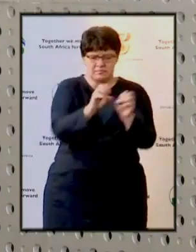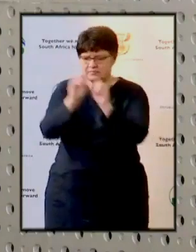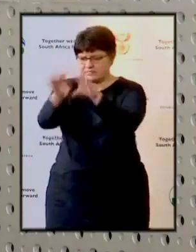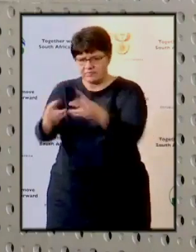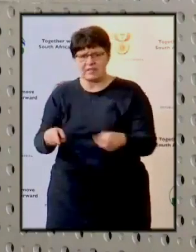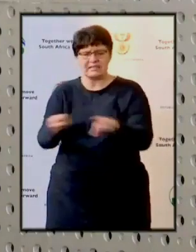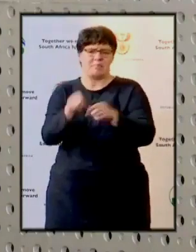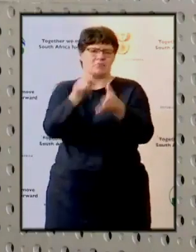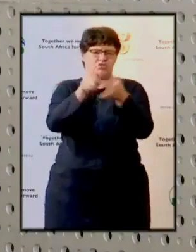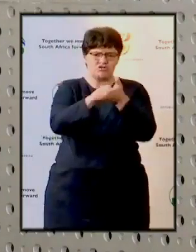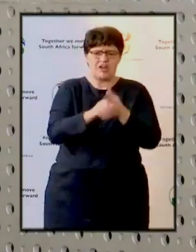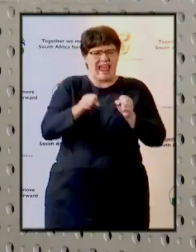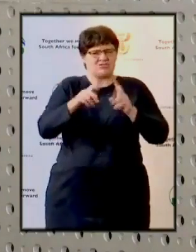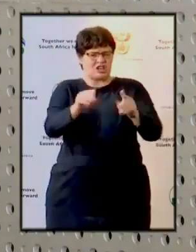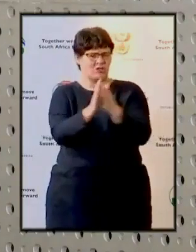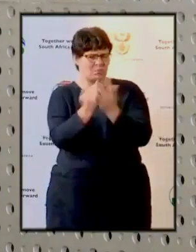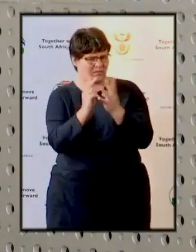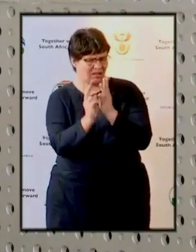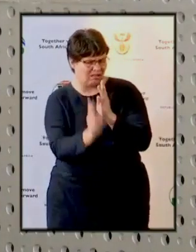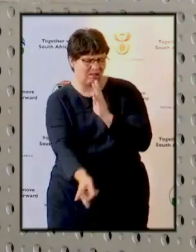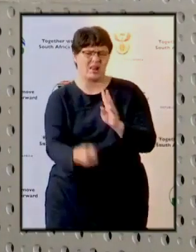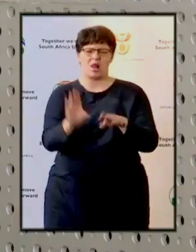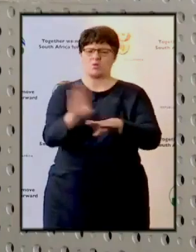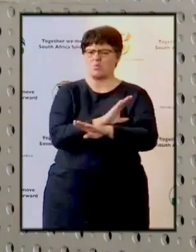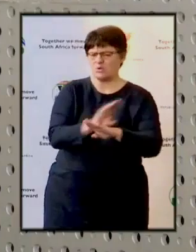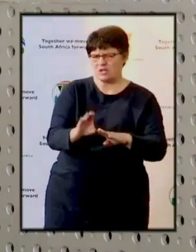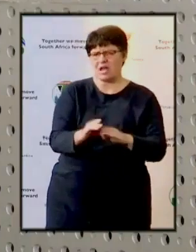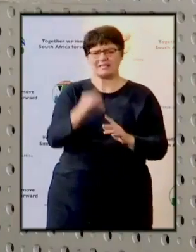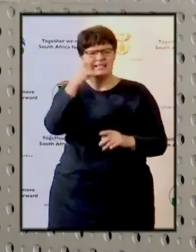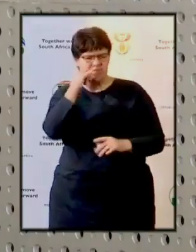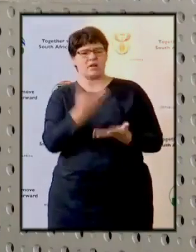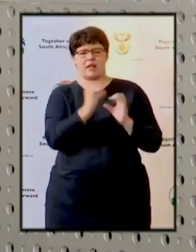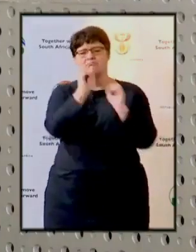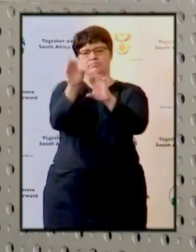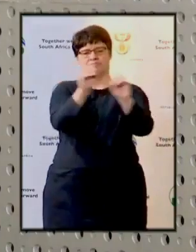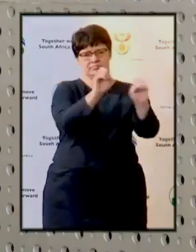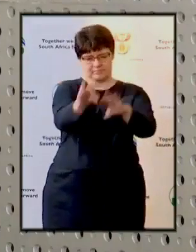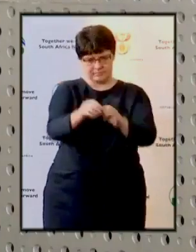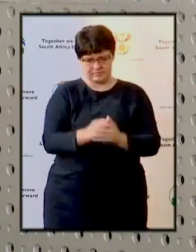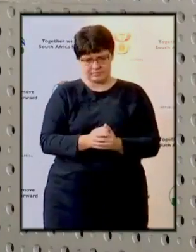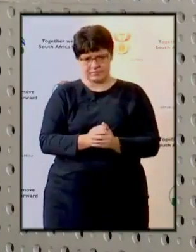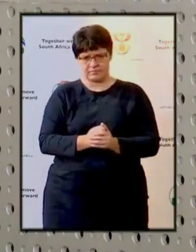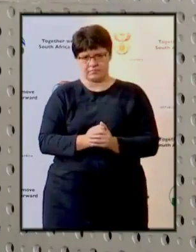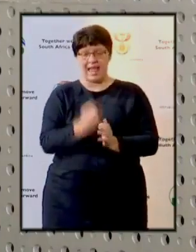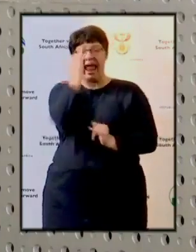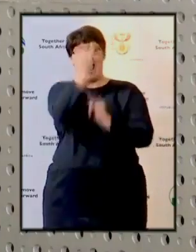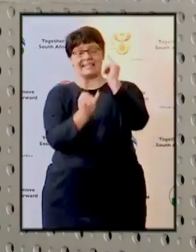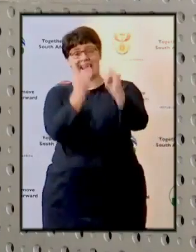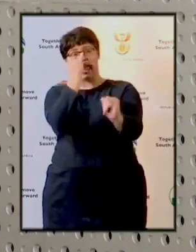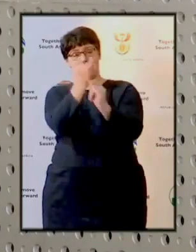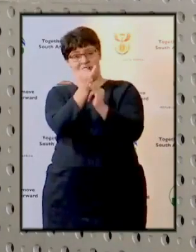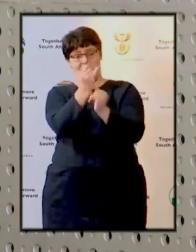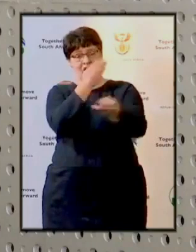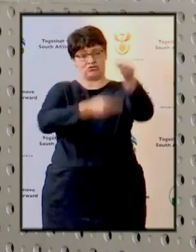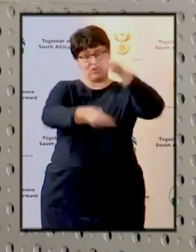products like stationery and educational books and computers and cell phones. On international trade, our imports and